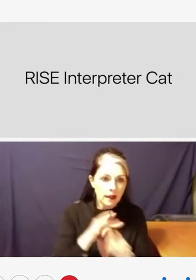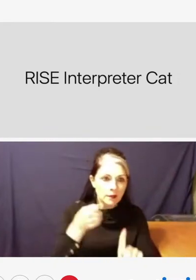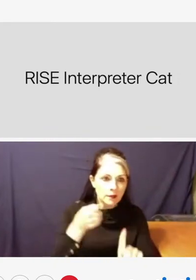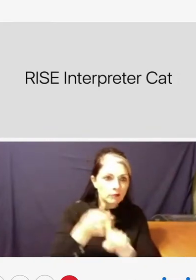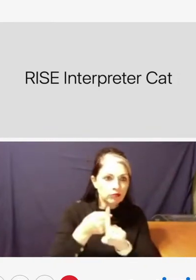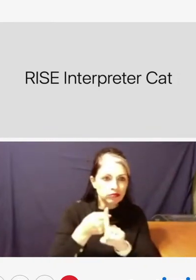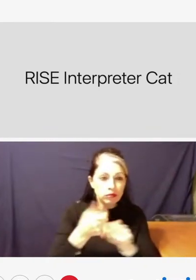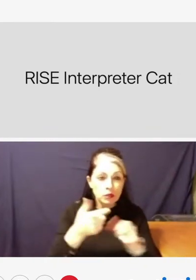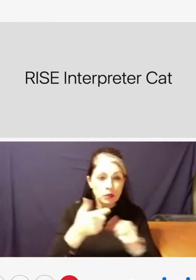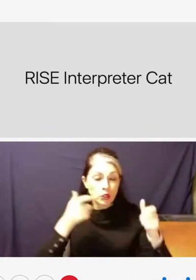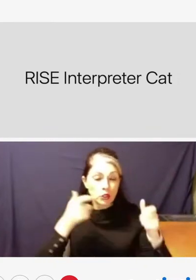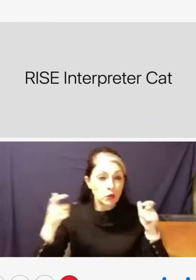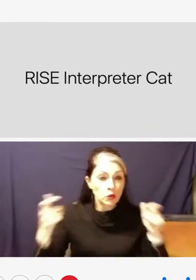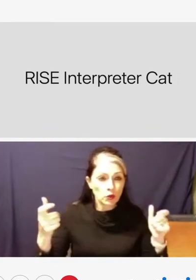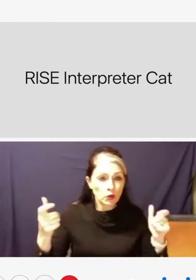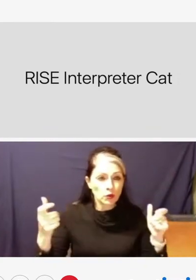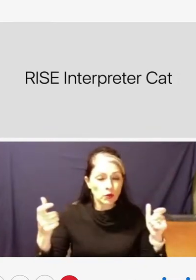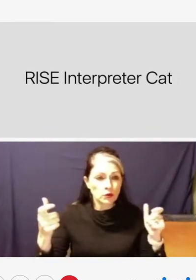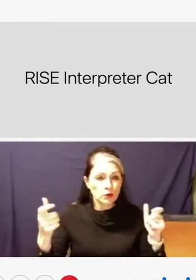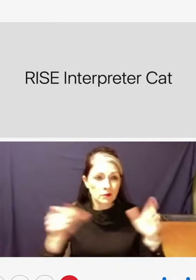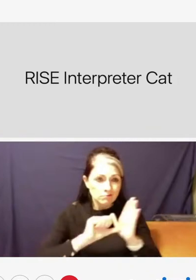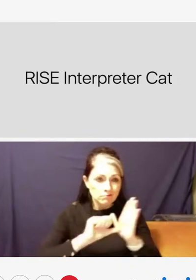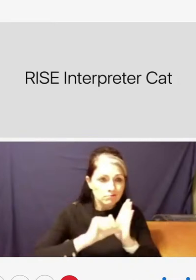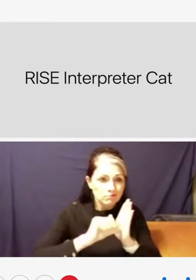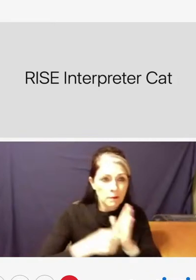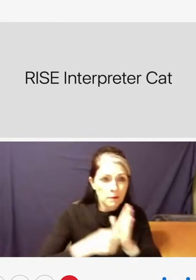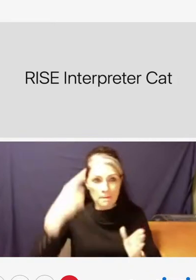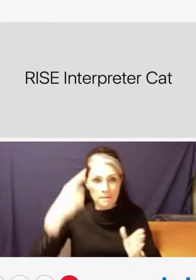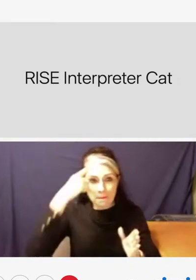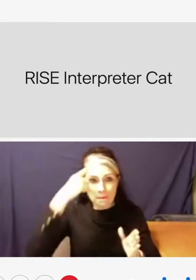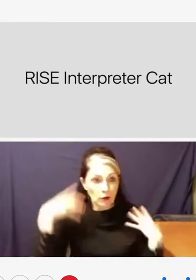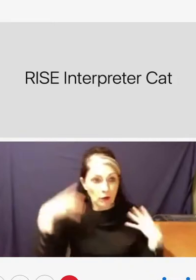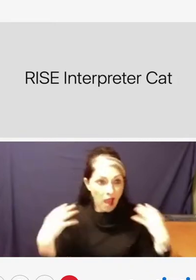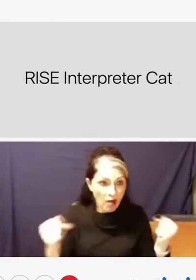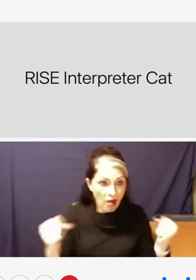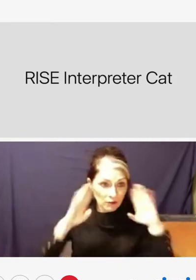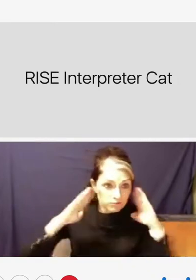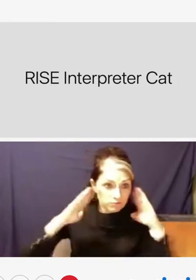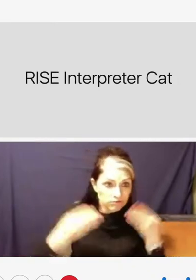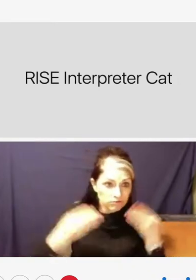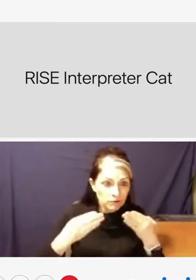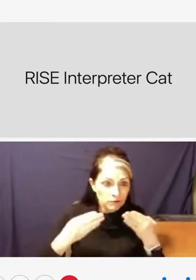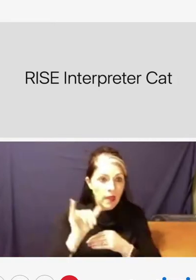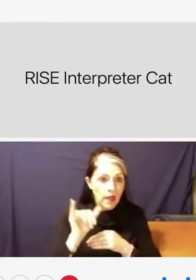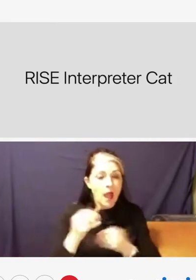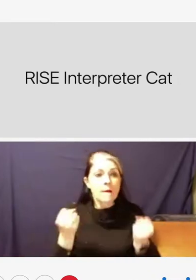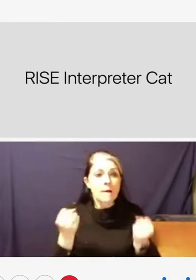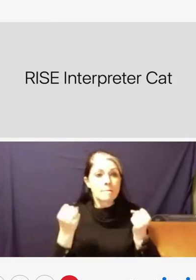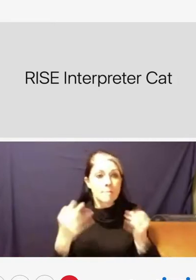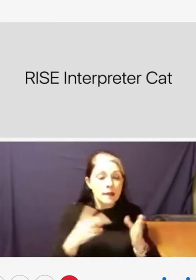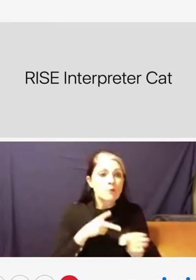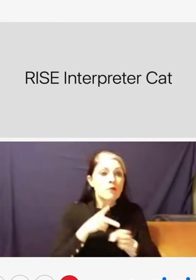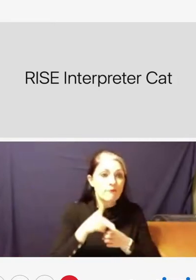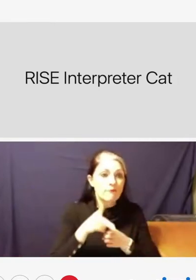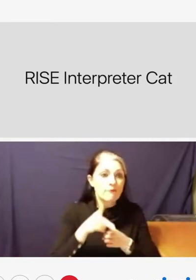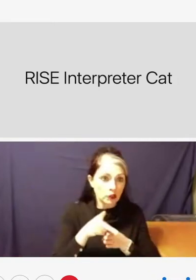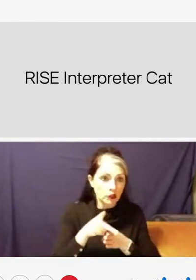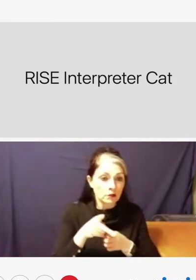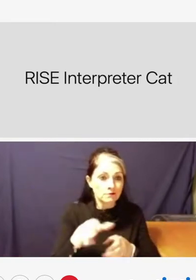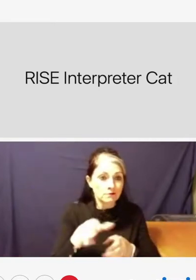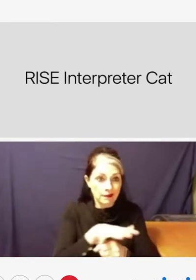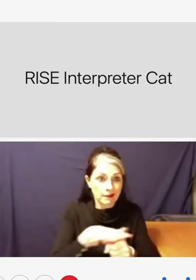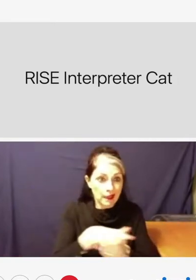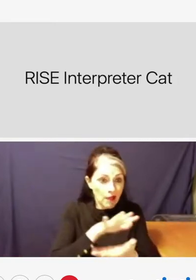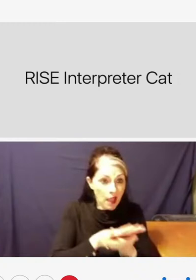know Spotlight on mental health and so much so that there were many Professionals in the field of Academia and mental